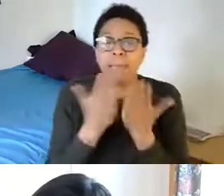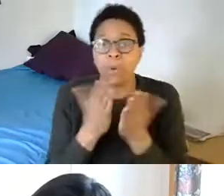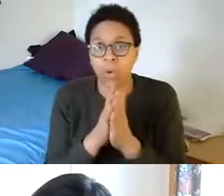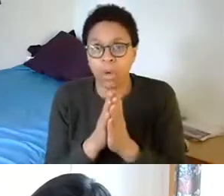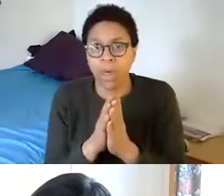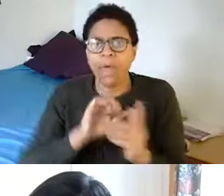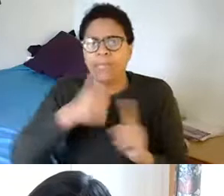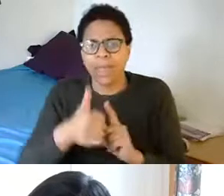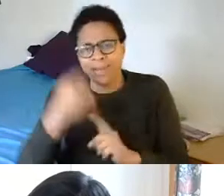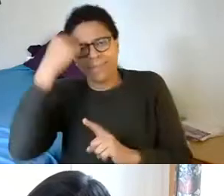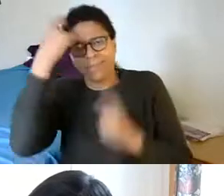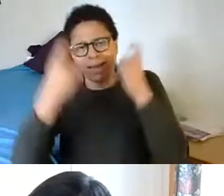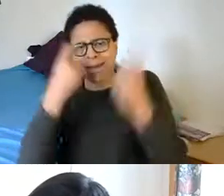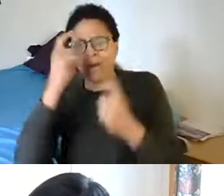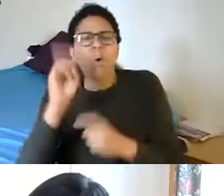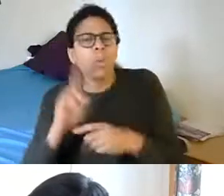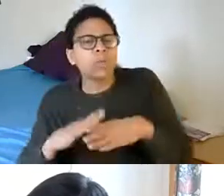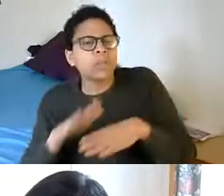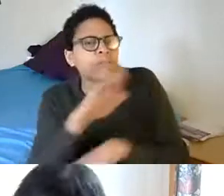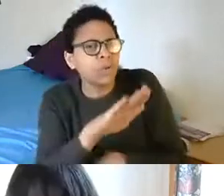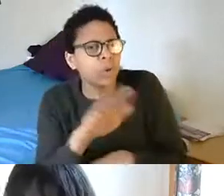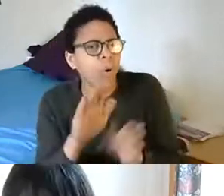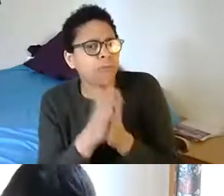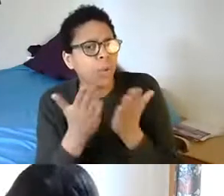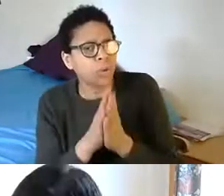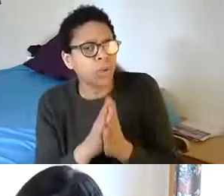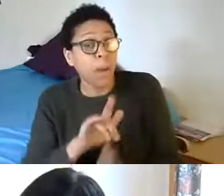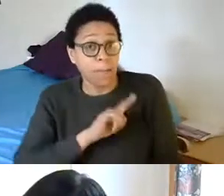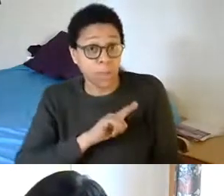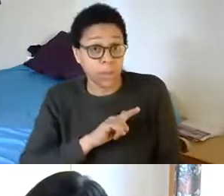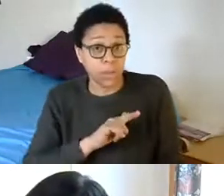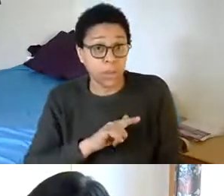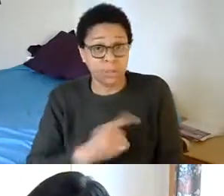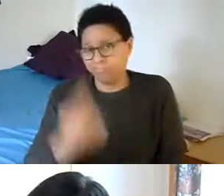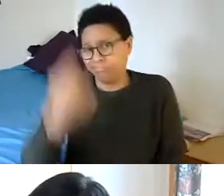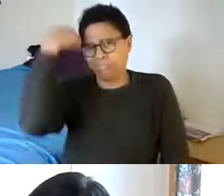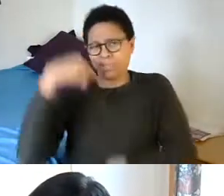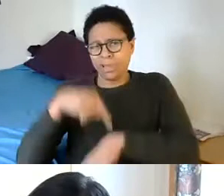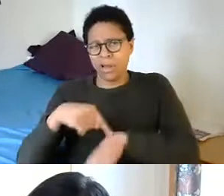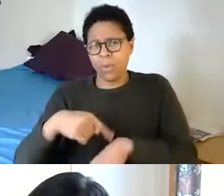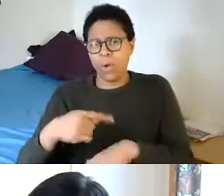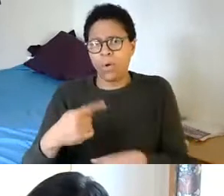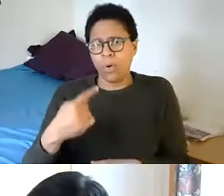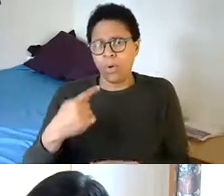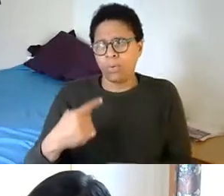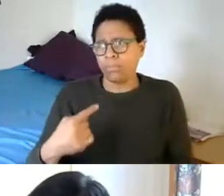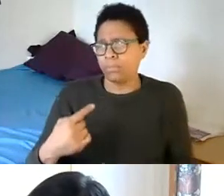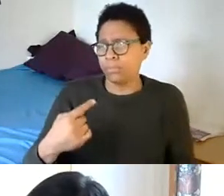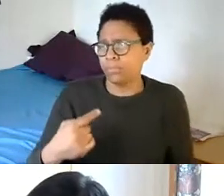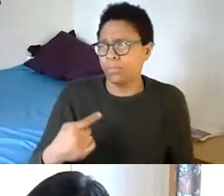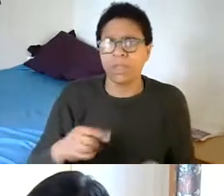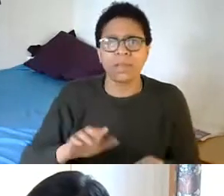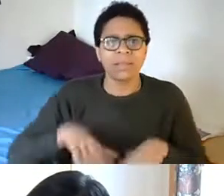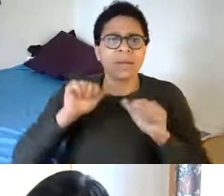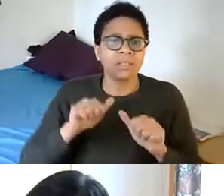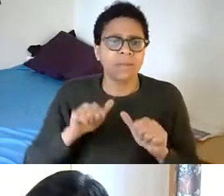book. And that was very interesting because, of course, that was sort of at that period of time, turn of the century, they'd just come out with the